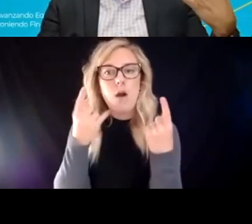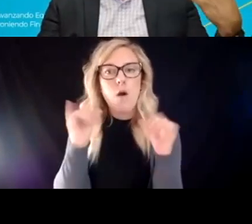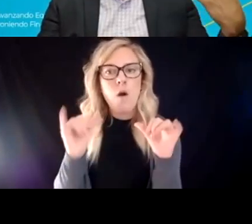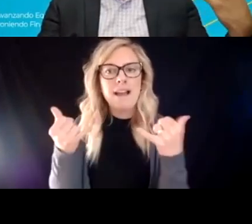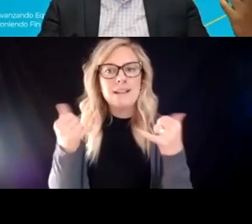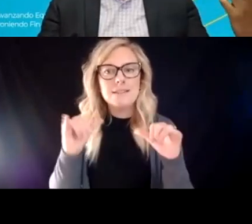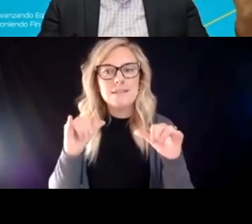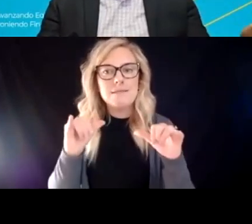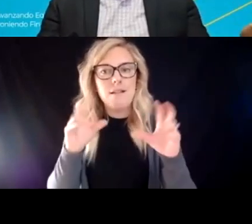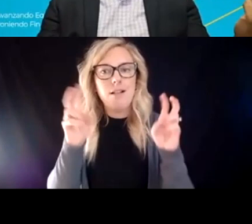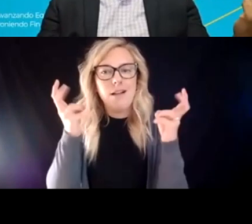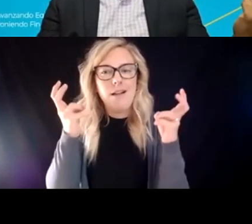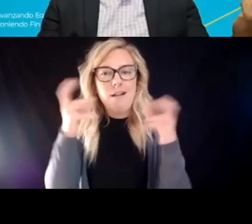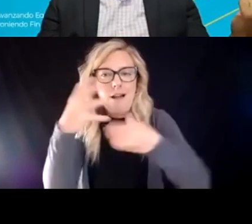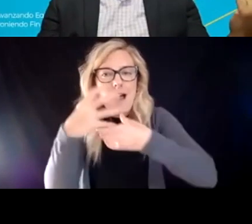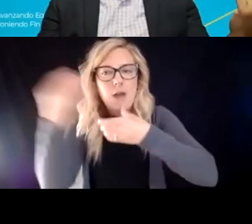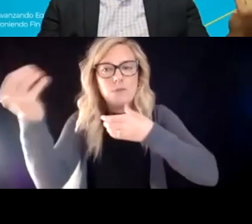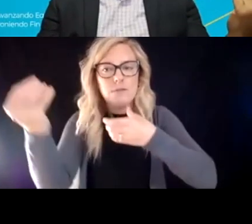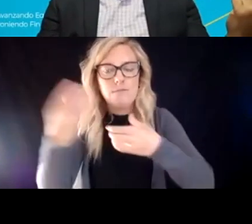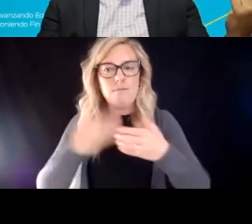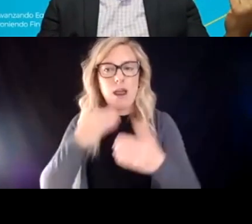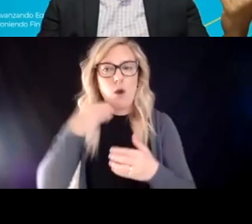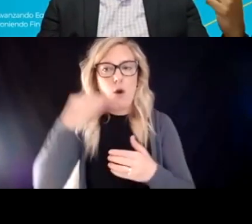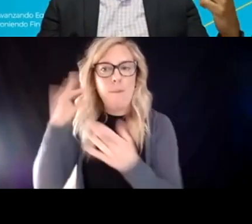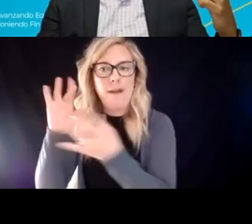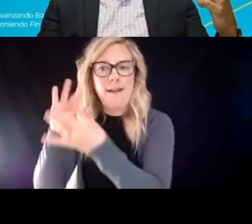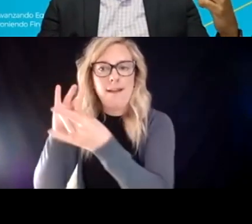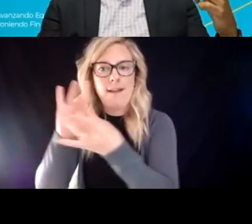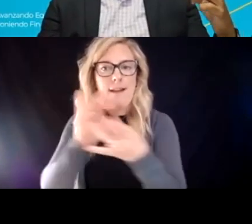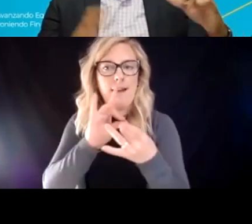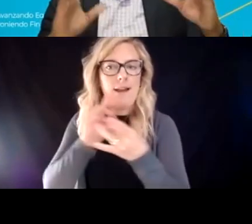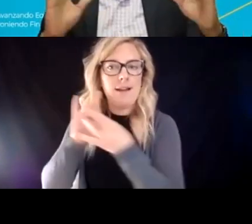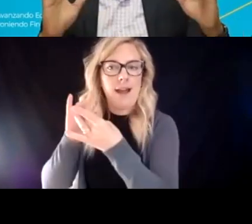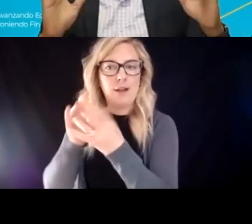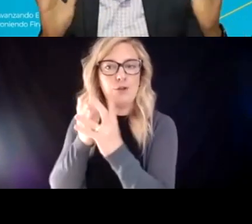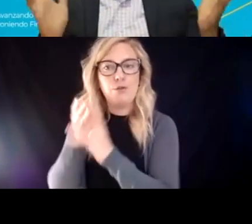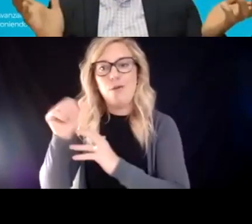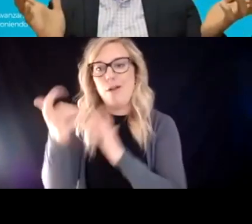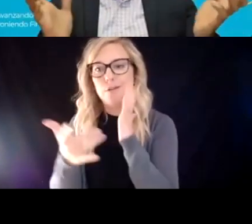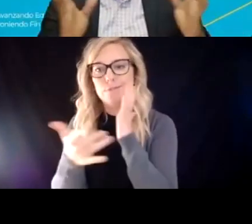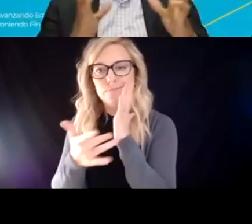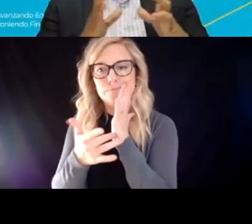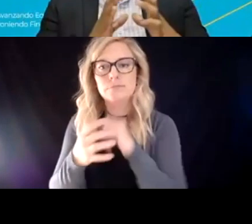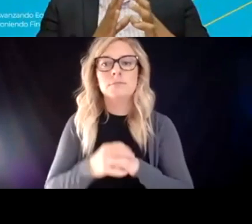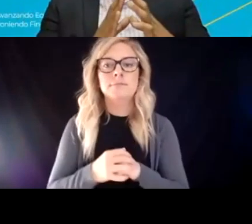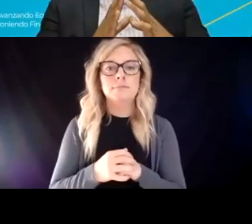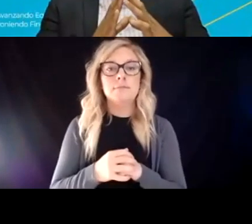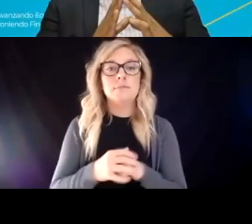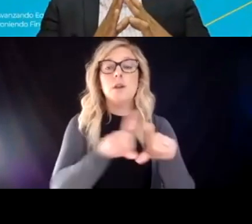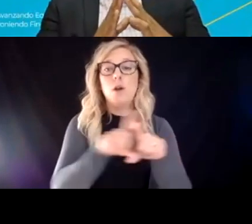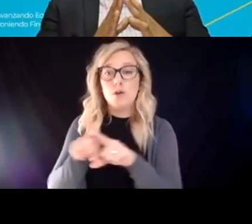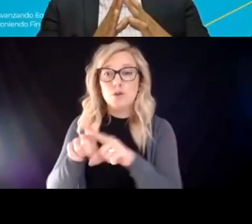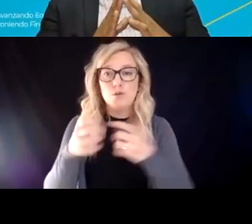there's a way to connect with someone outside of the home through these media. And we are also working with the community leaders